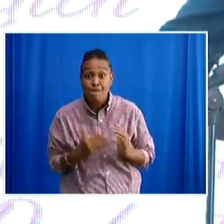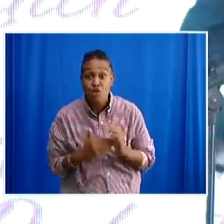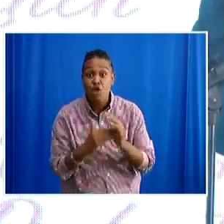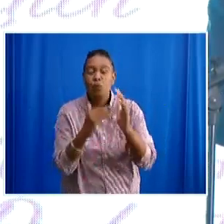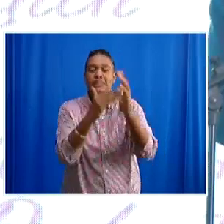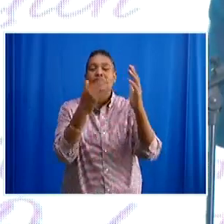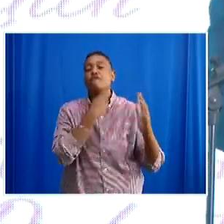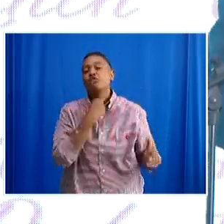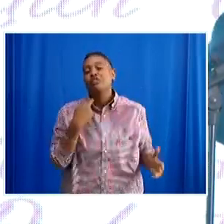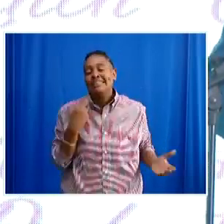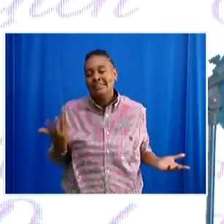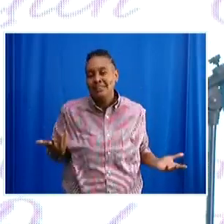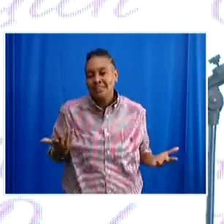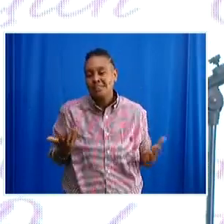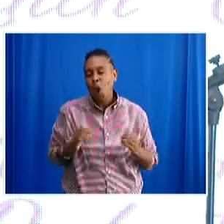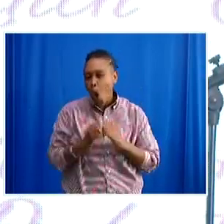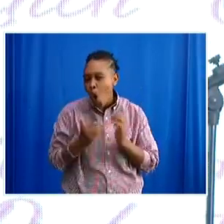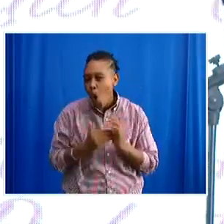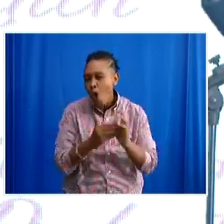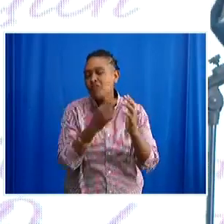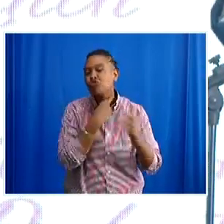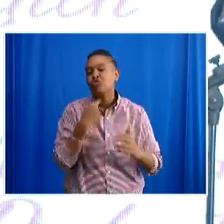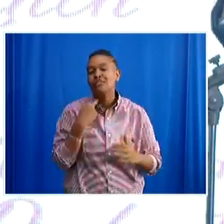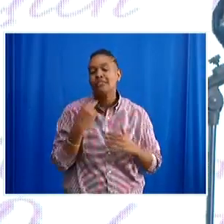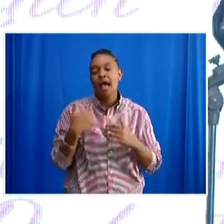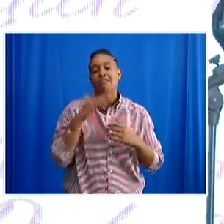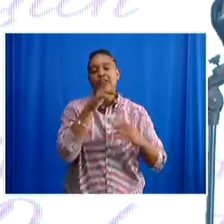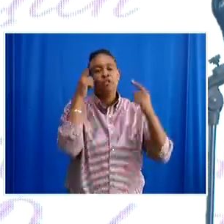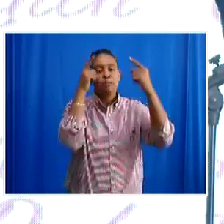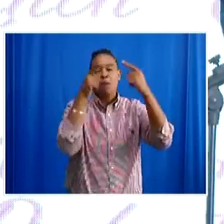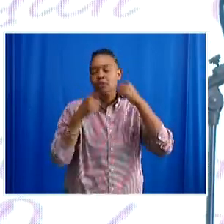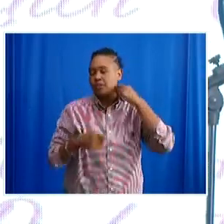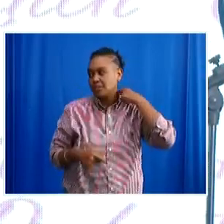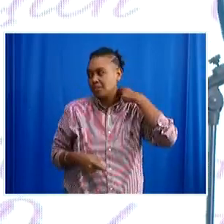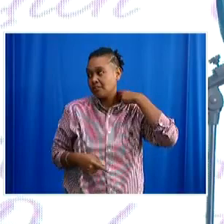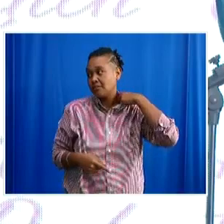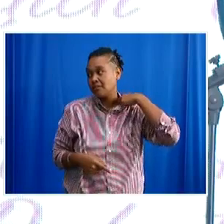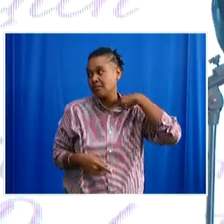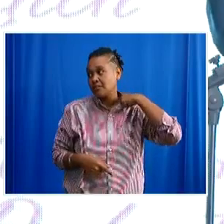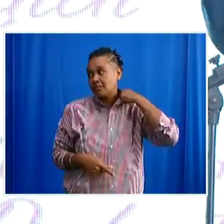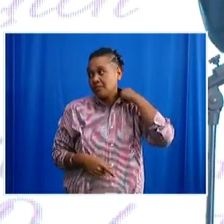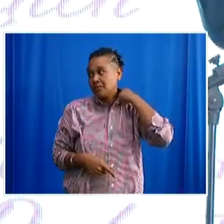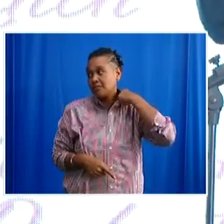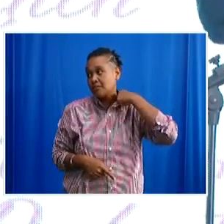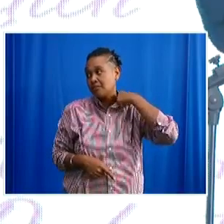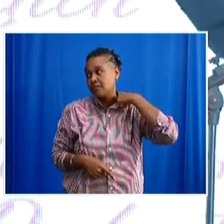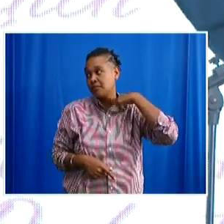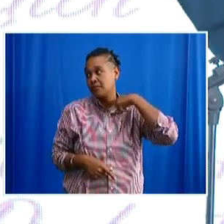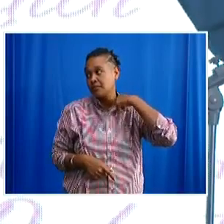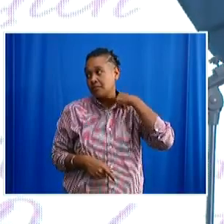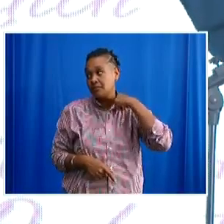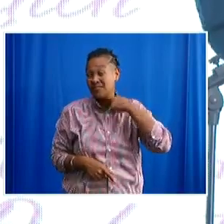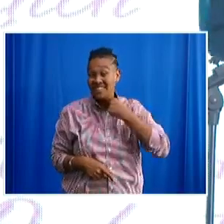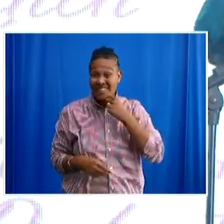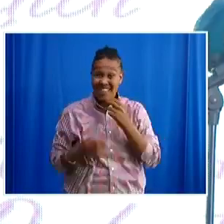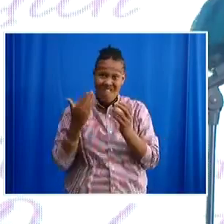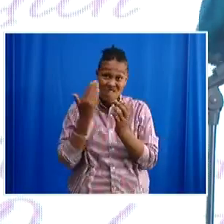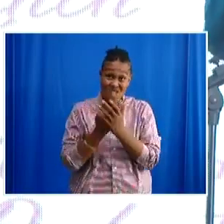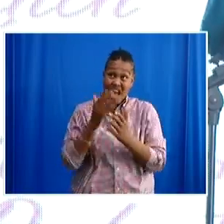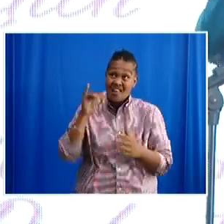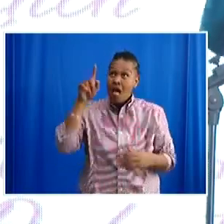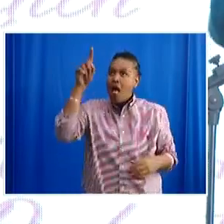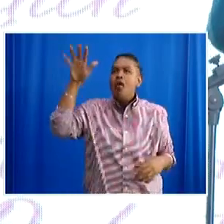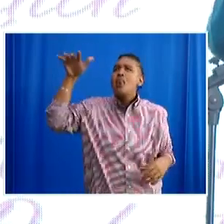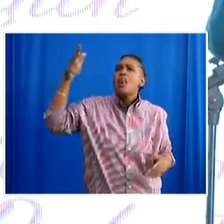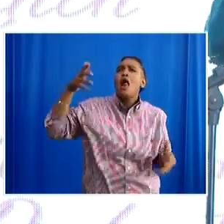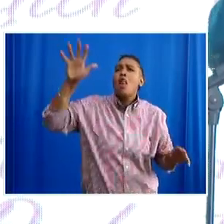risk, and it has its purpose. And the fact that we have not triggered it yet doesn't mean that it